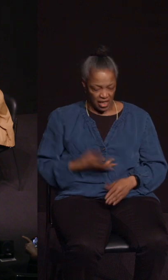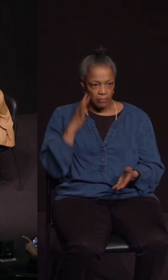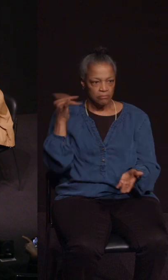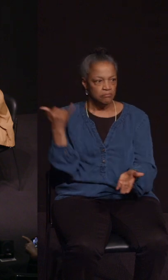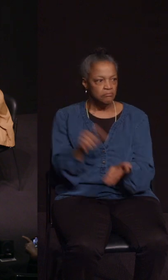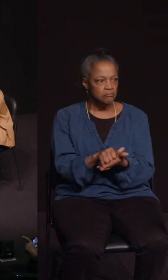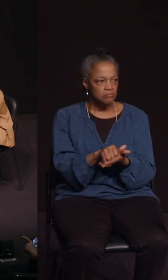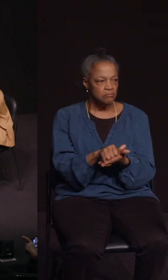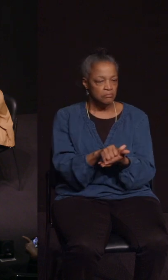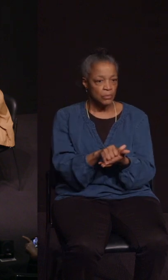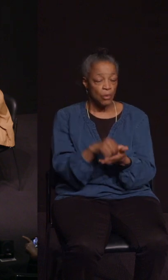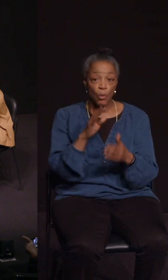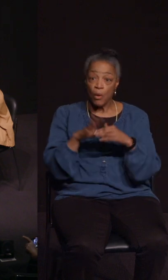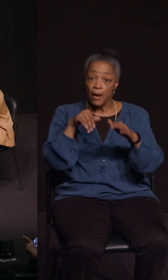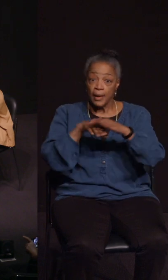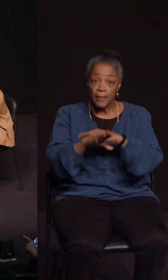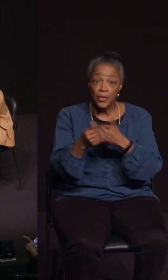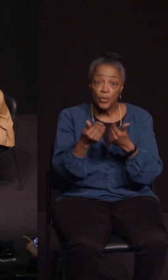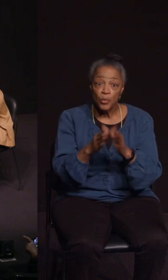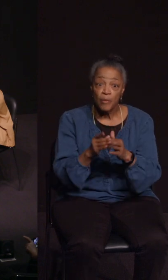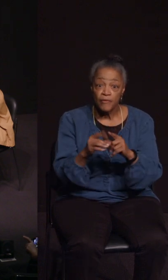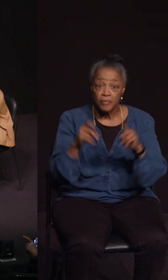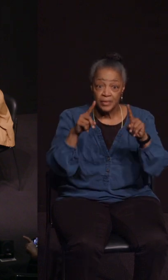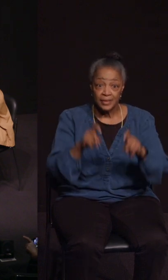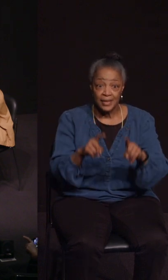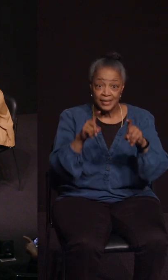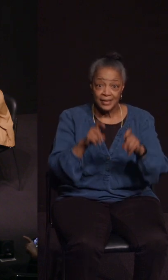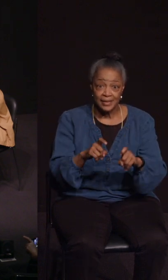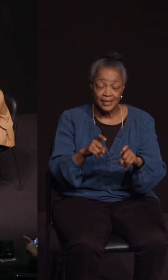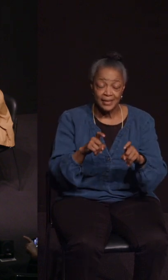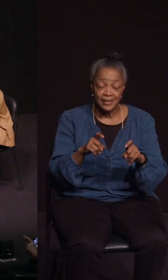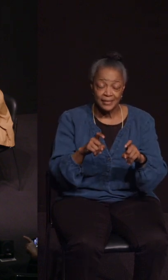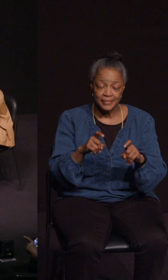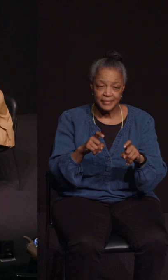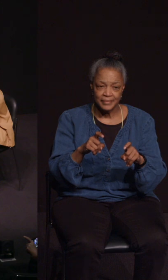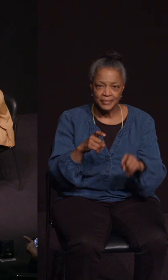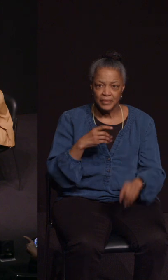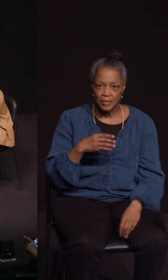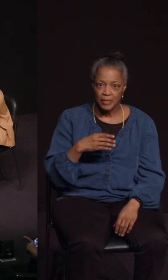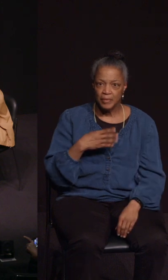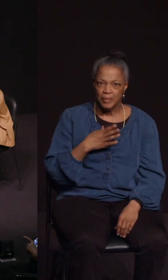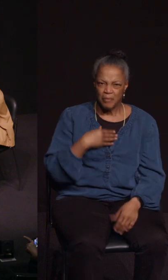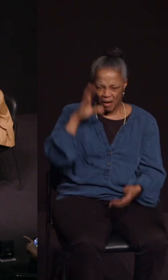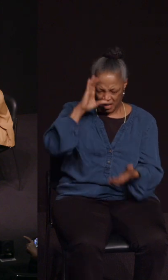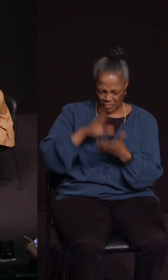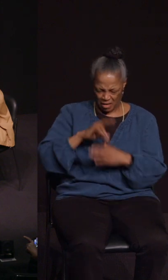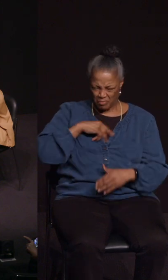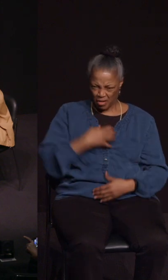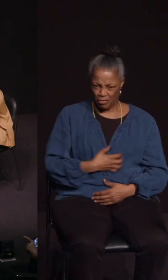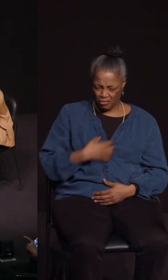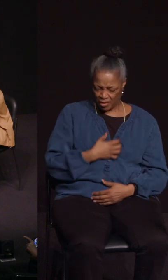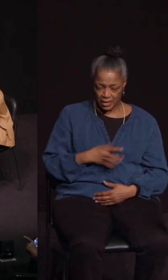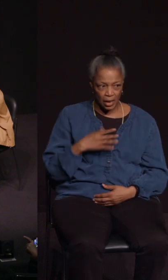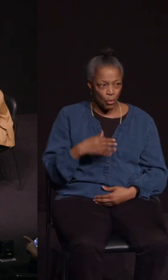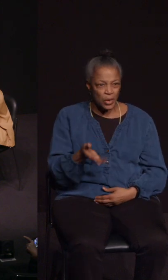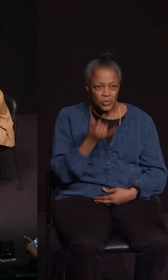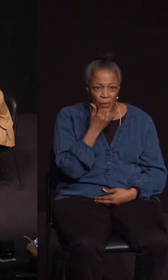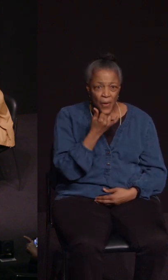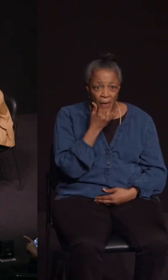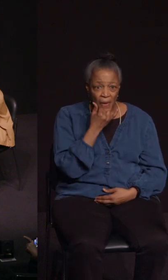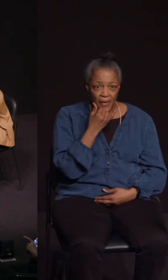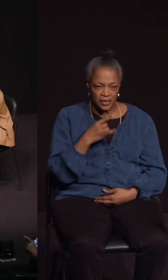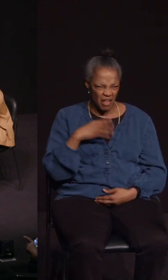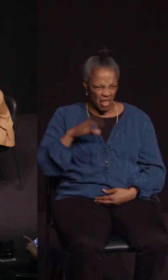with him. And when I came in the room from testing, Mike was, you know, all upset and disgruntled. And I'm like, "Babe, what's wrong?" And he was like,